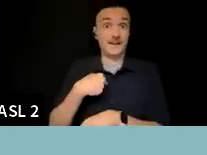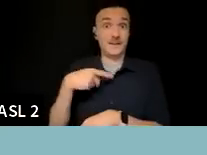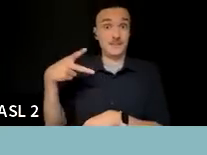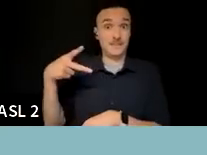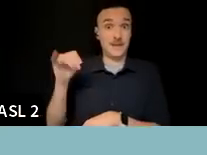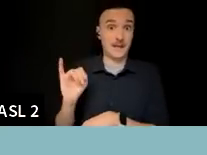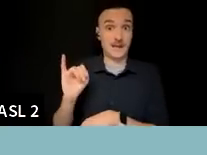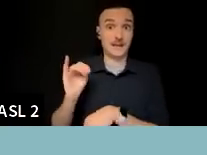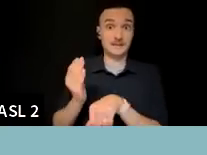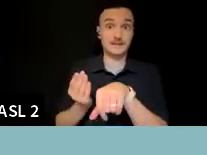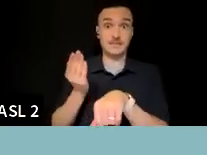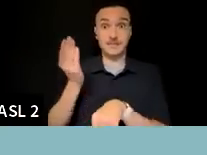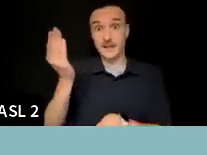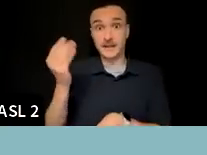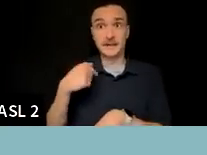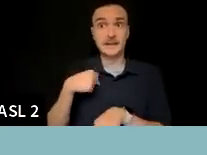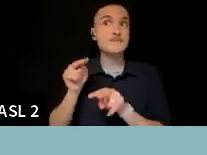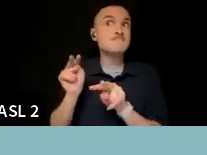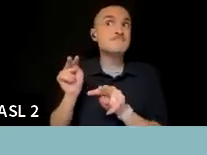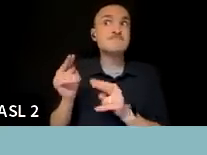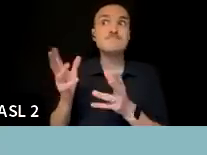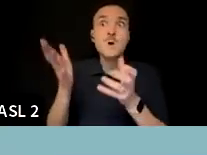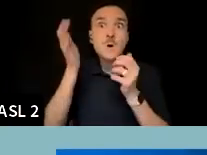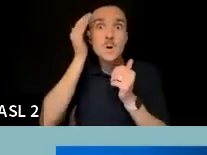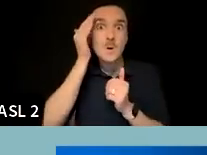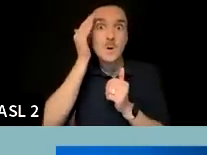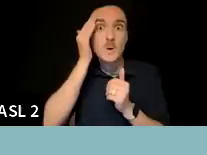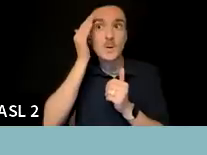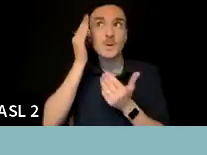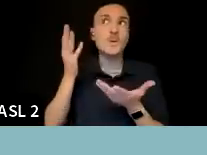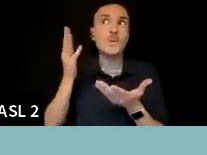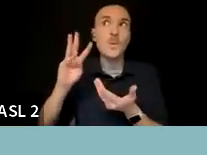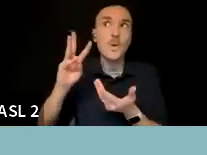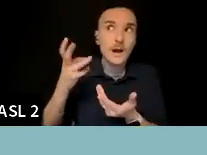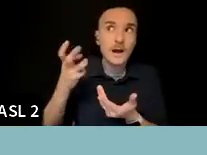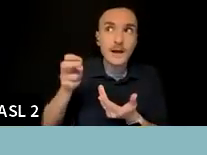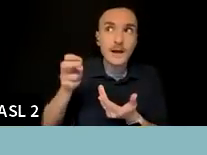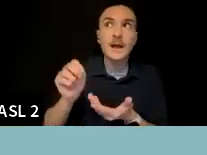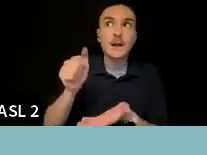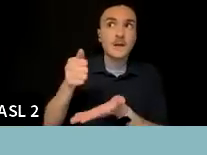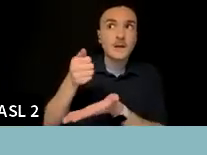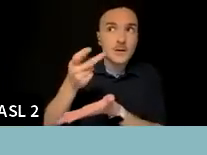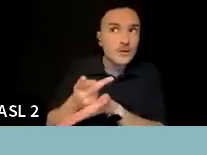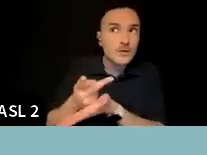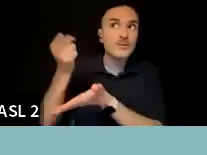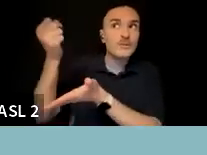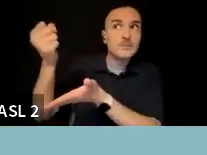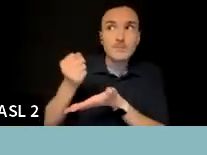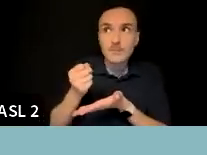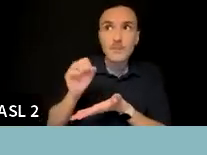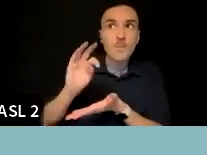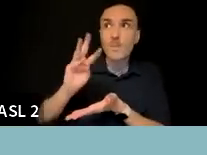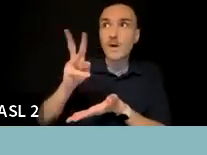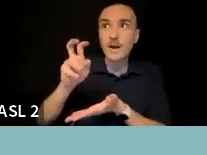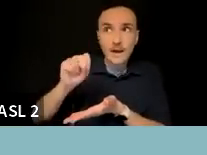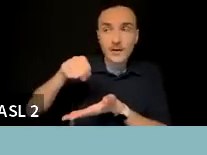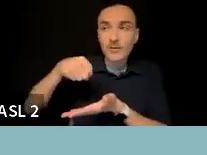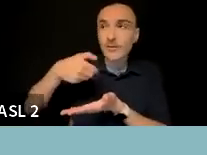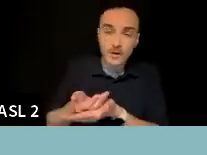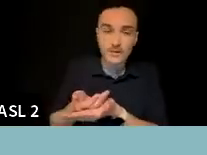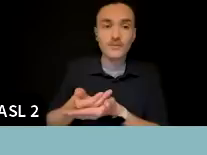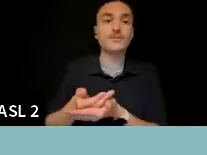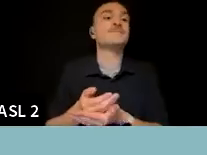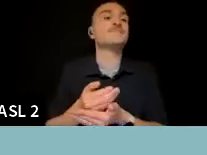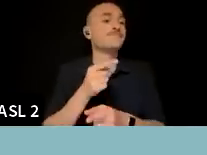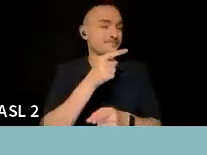I would find out about that funding. So what's next? Well, after that 2 business day viewing window, your application automatically moves